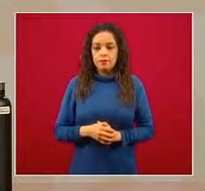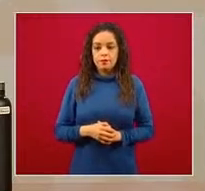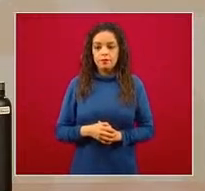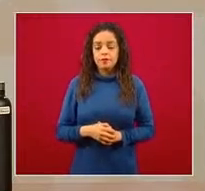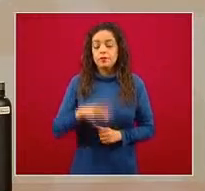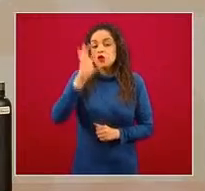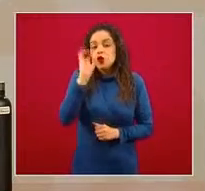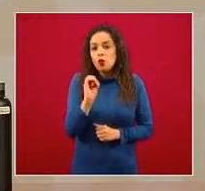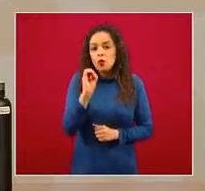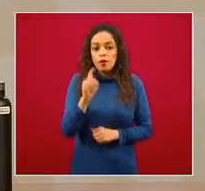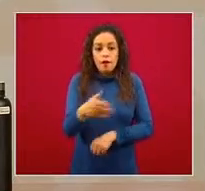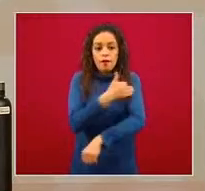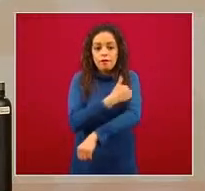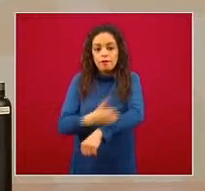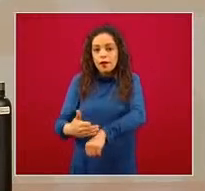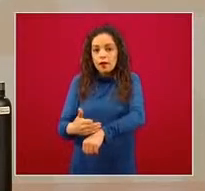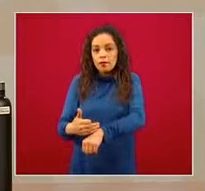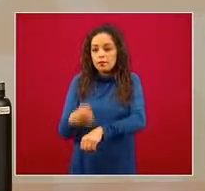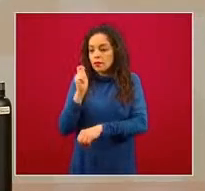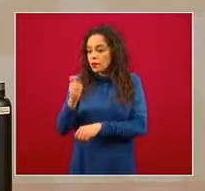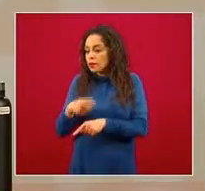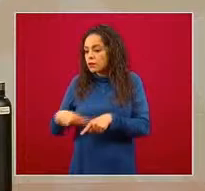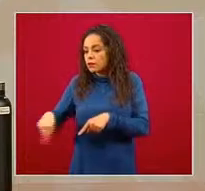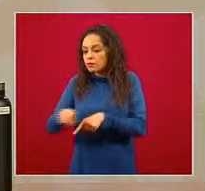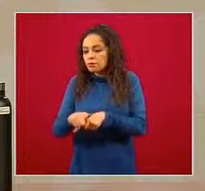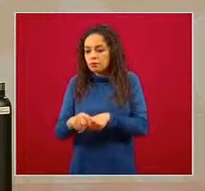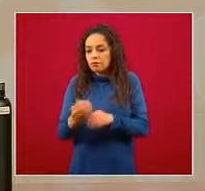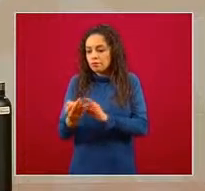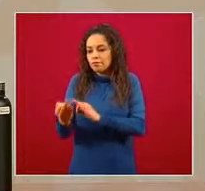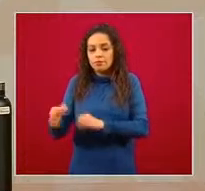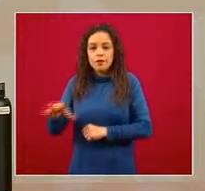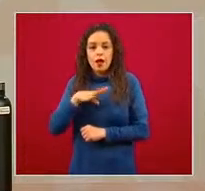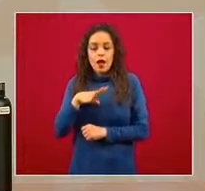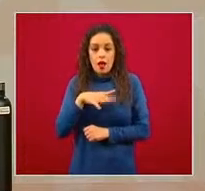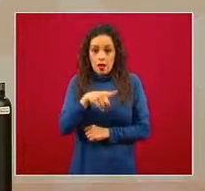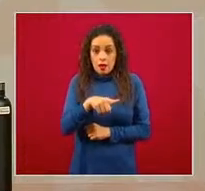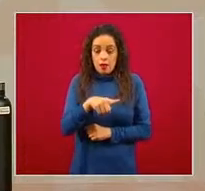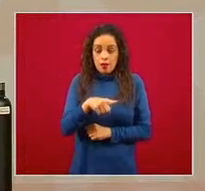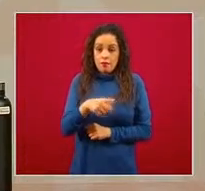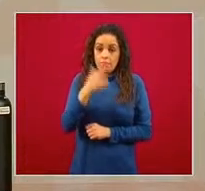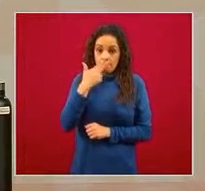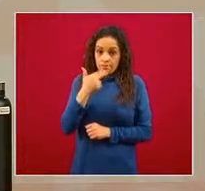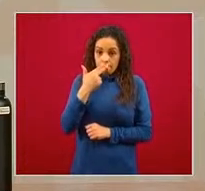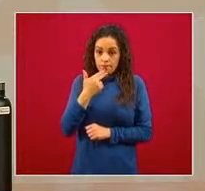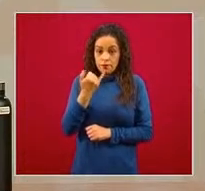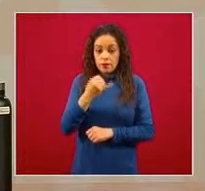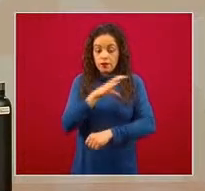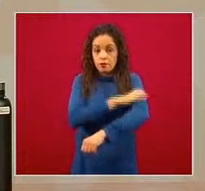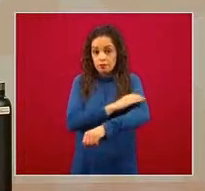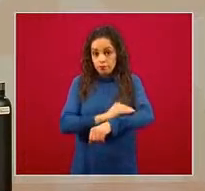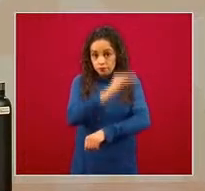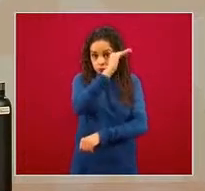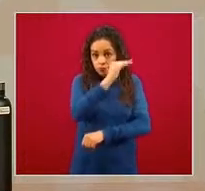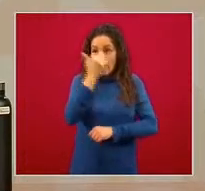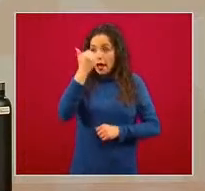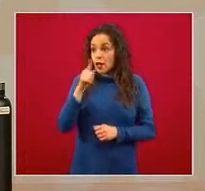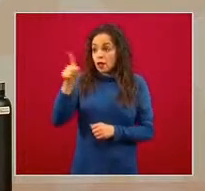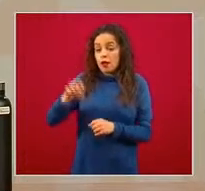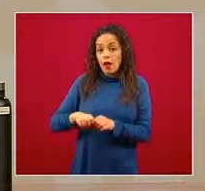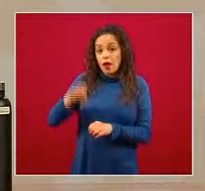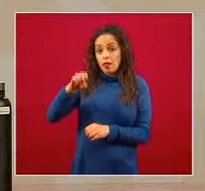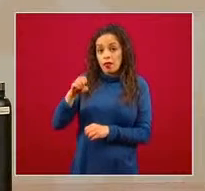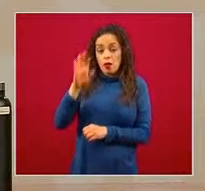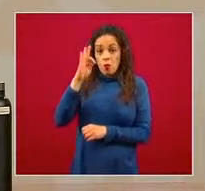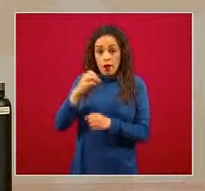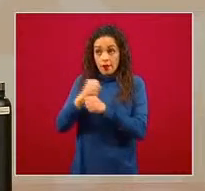expanded the education just by saying you have family members with hypertension, you have family members with diabetes, and you're over